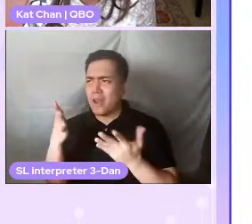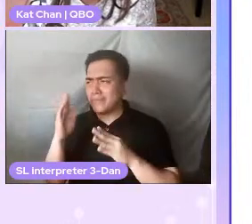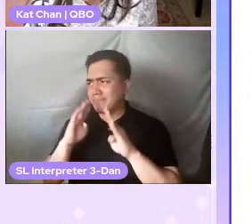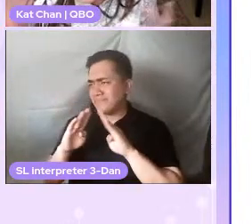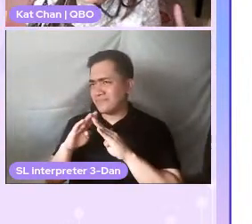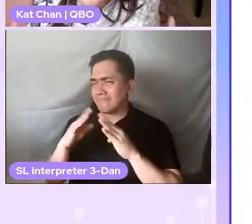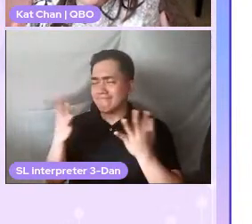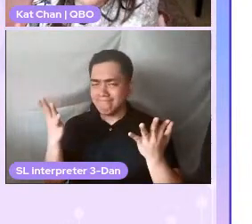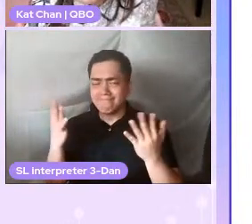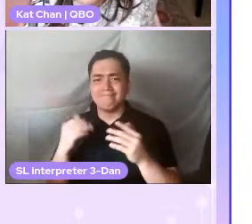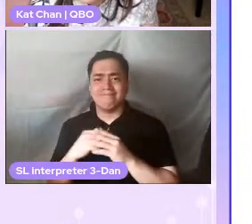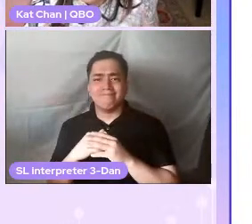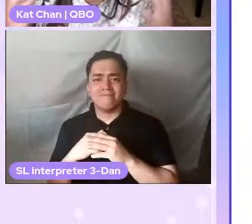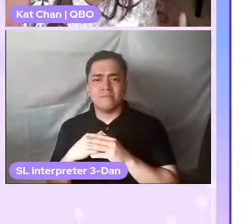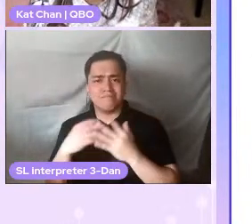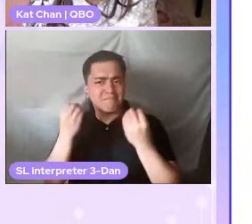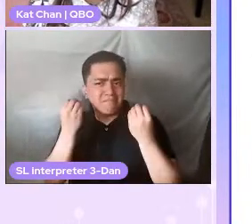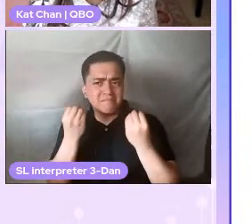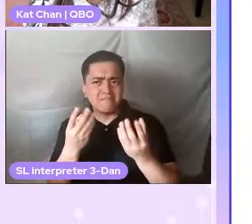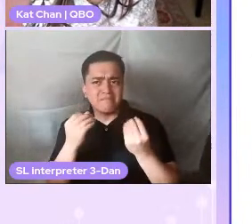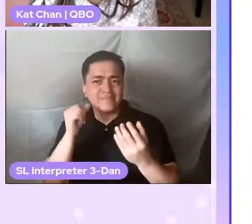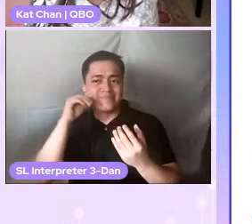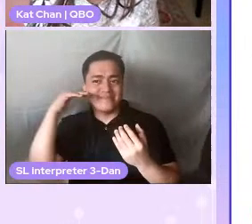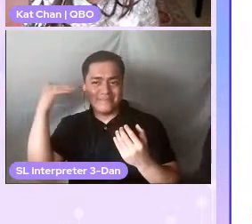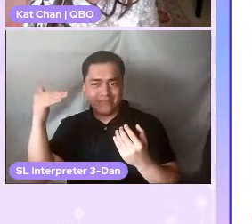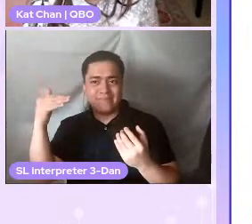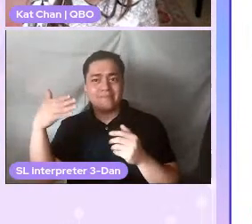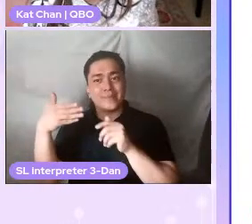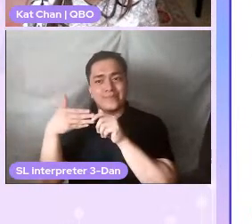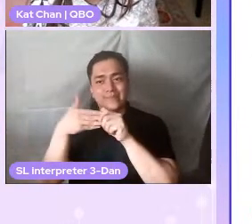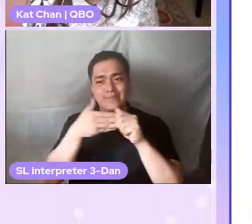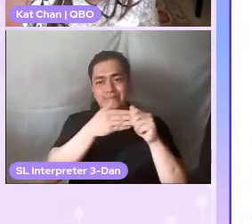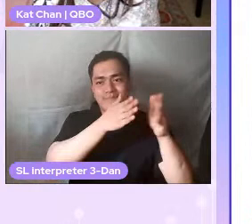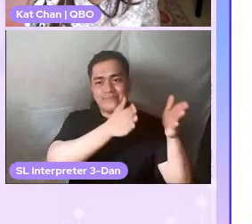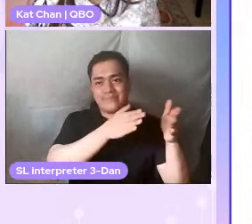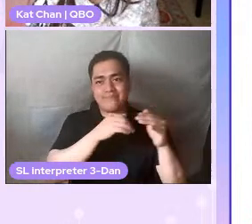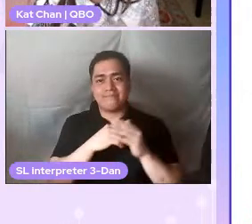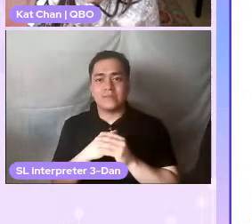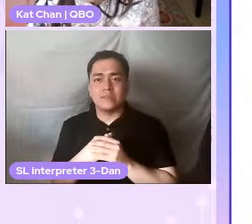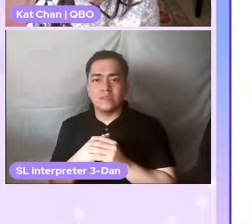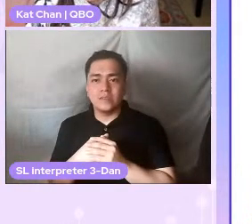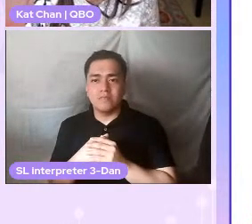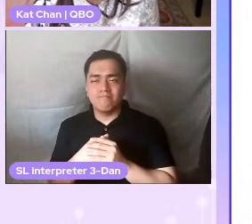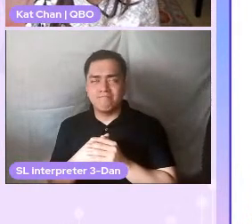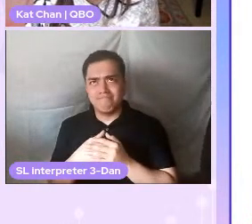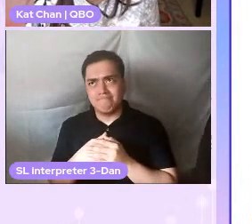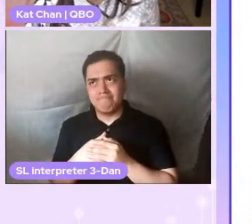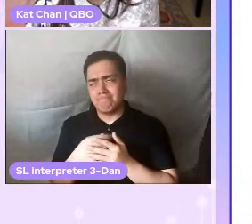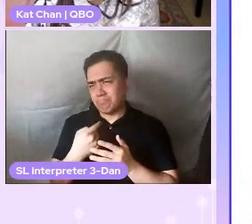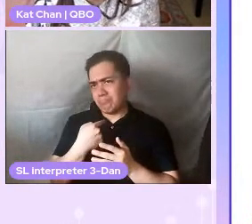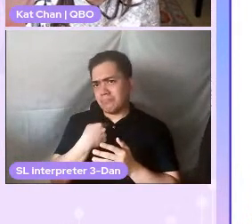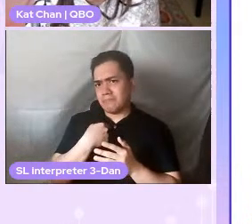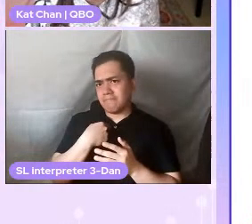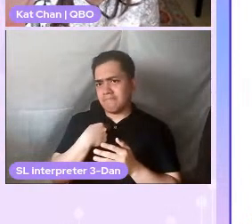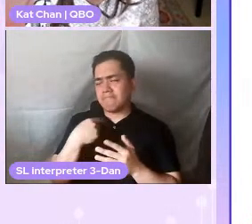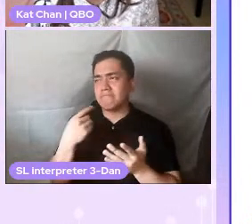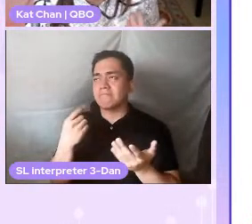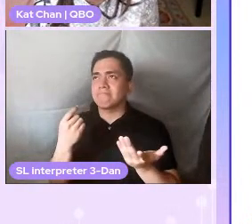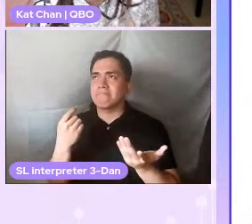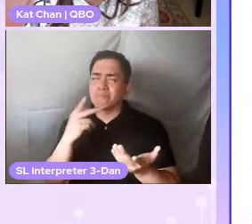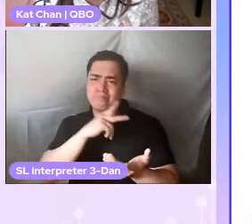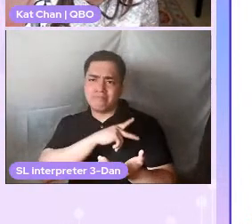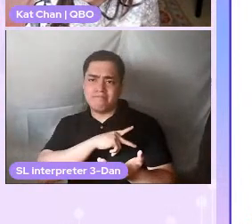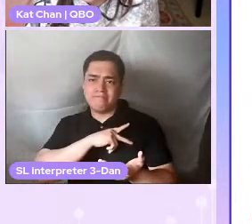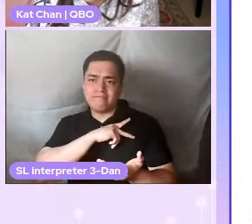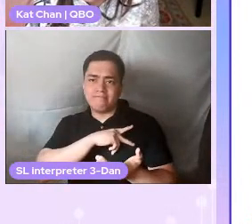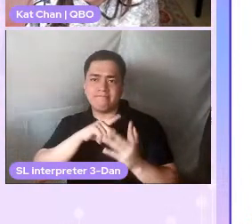kasi ang dami namang women that are already leaders, right? So, siguro for me, it started with something very personal. So, when